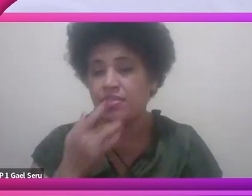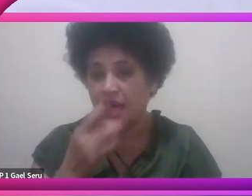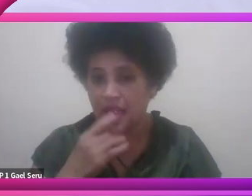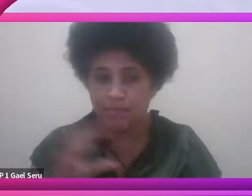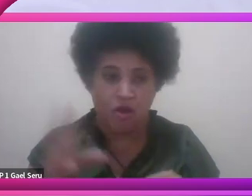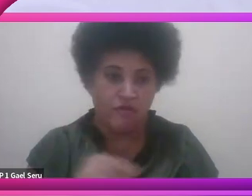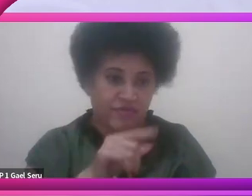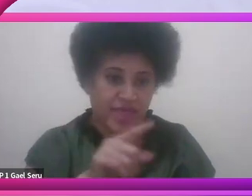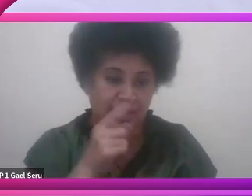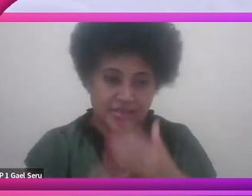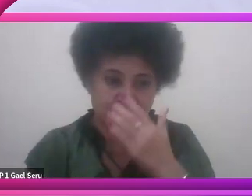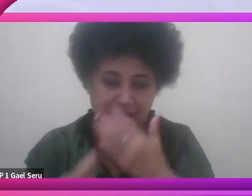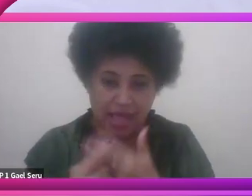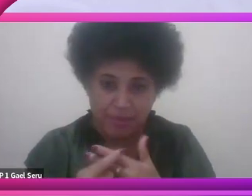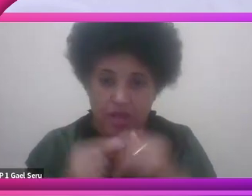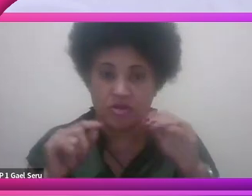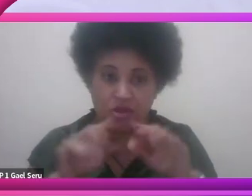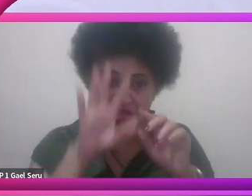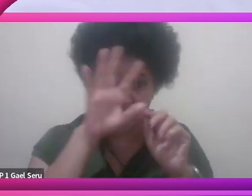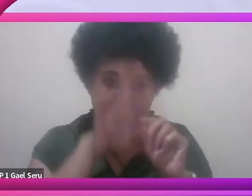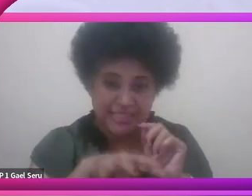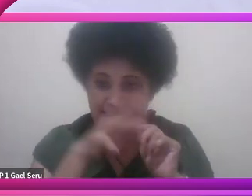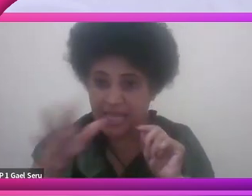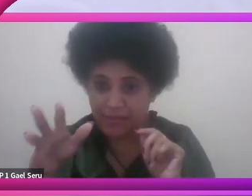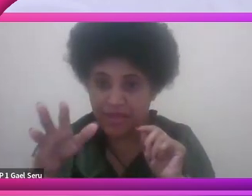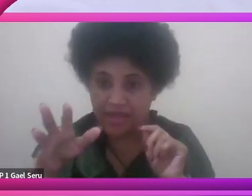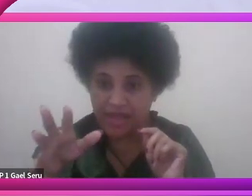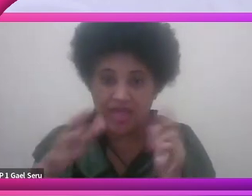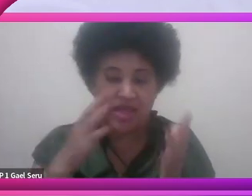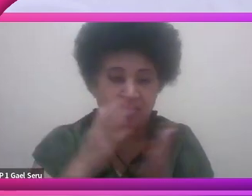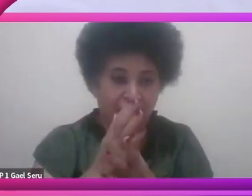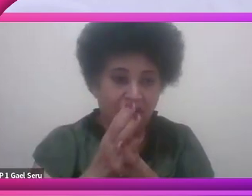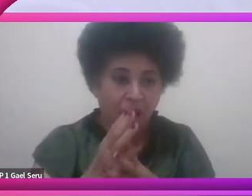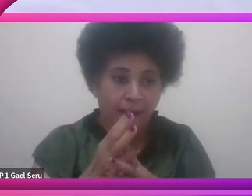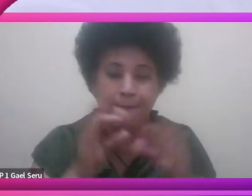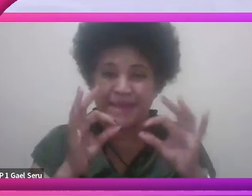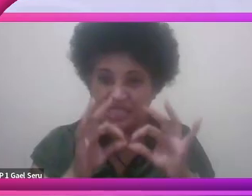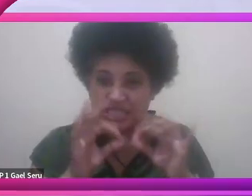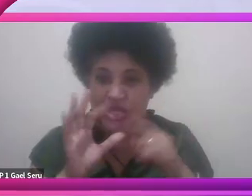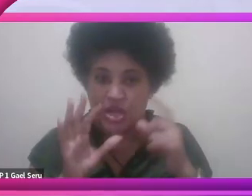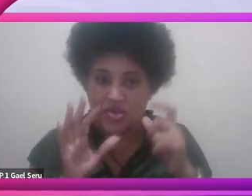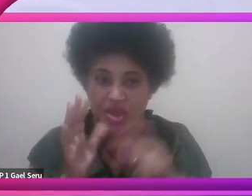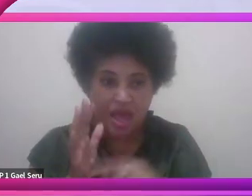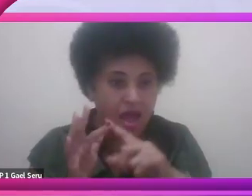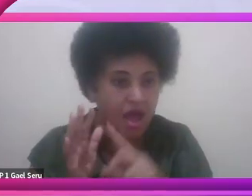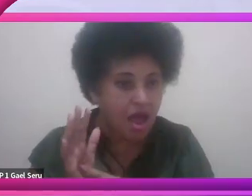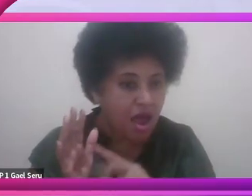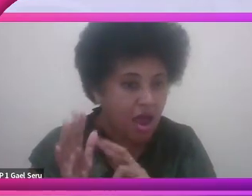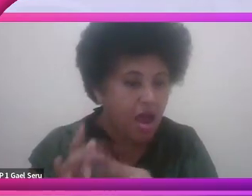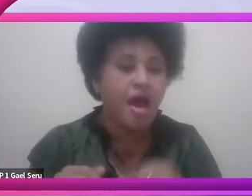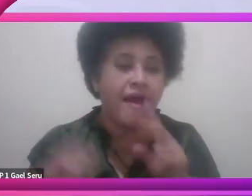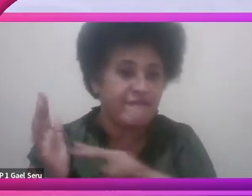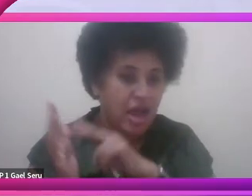pathogen. If you look at on the table, they divide into bacteria, virus, and parasite. So like we talk